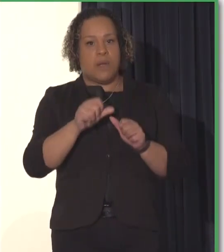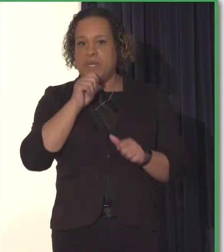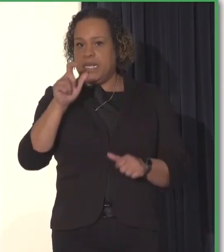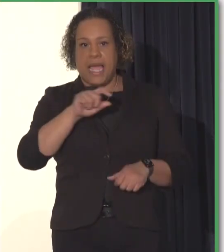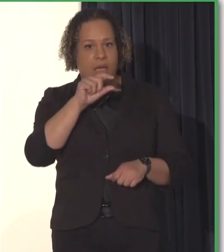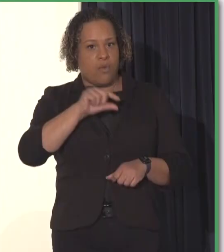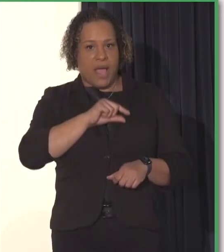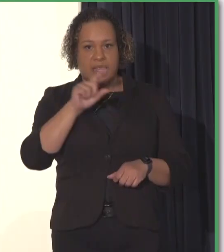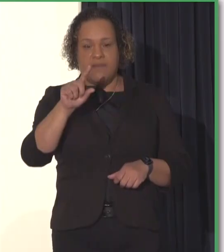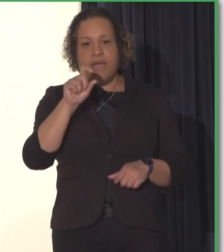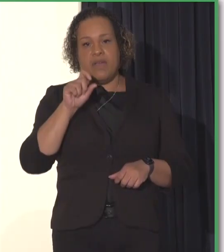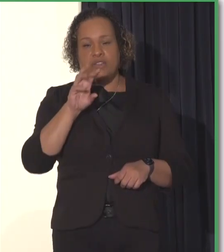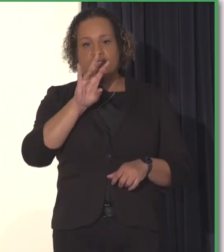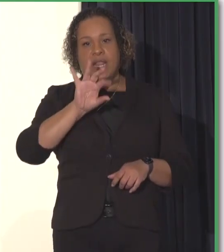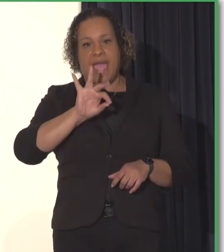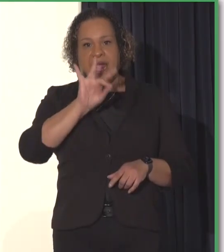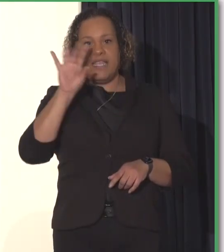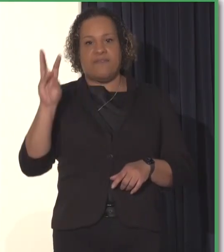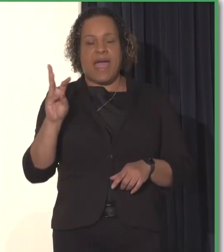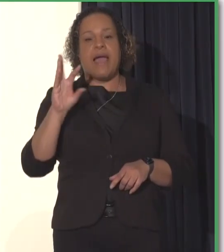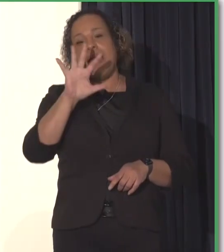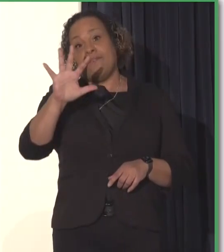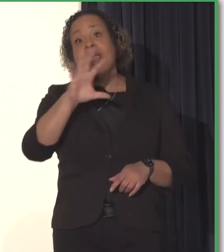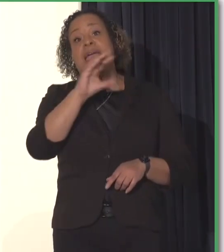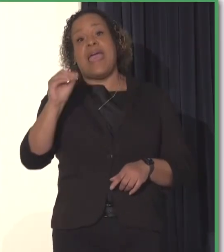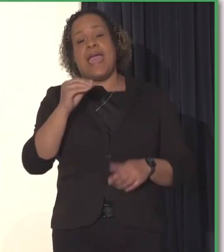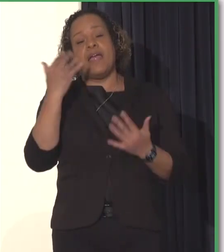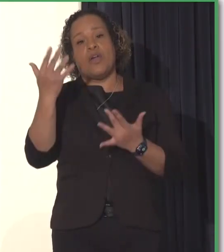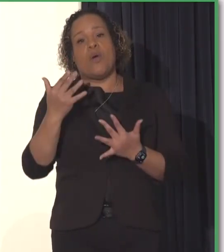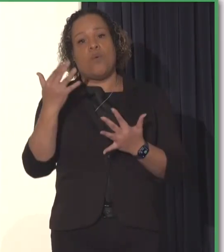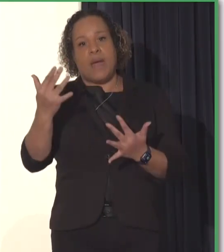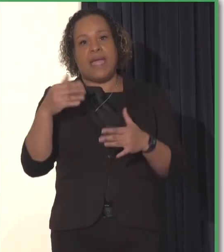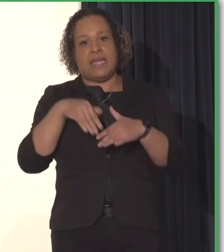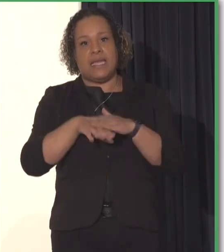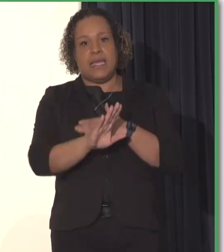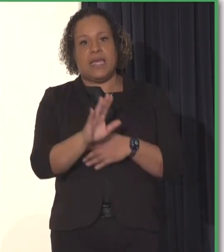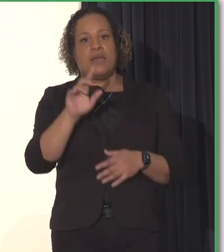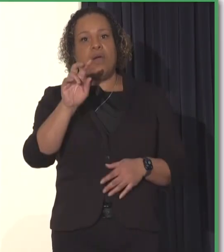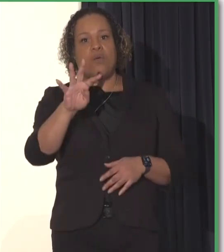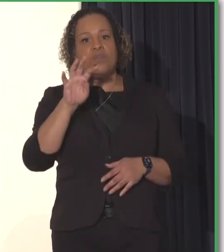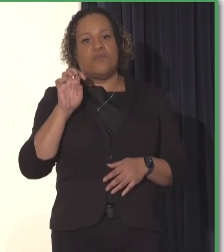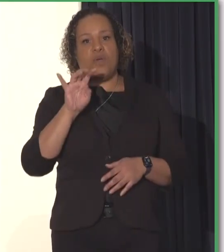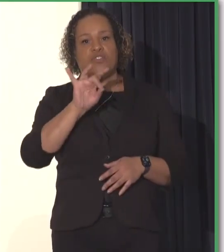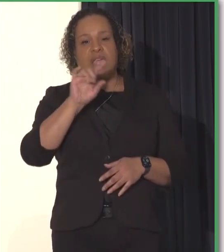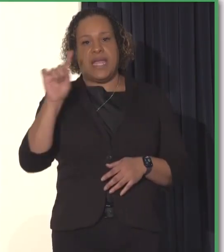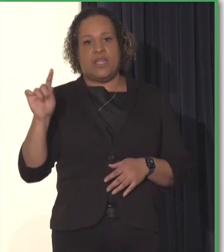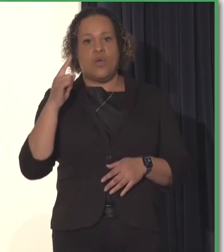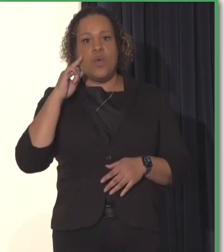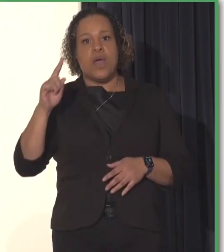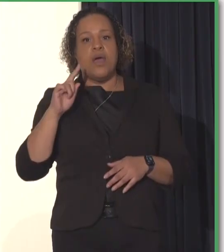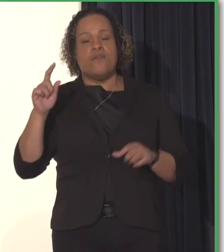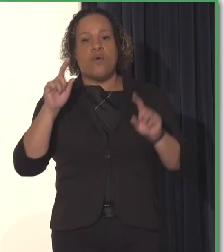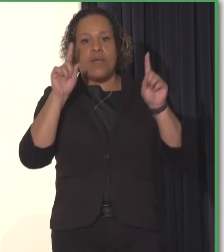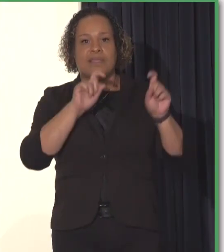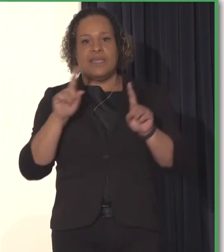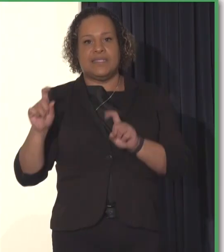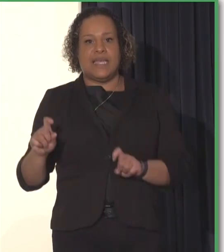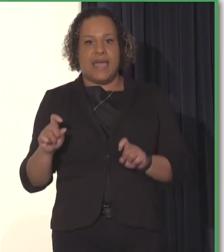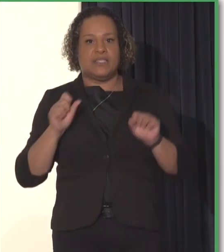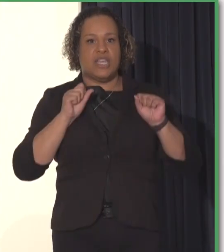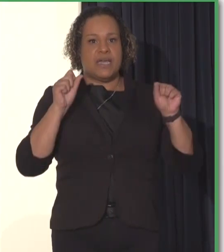was 341. For the actual testing, written and physical agility exam, for the written test, we